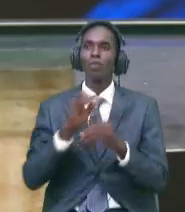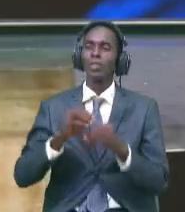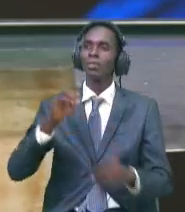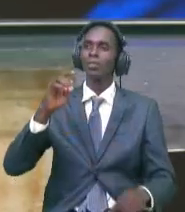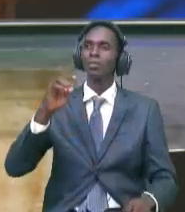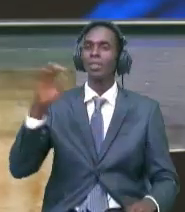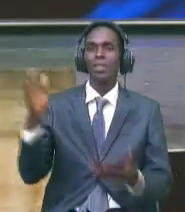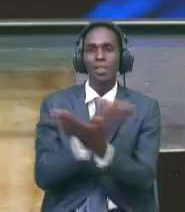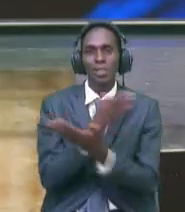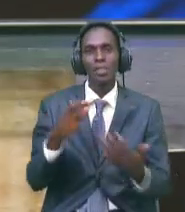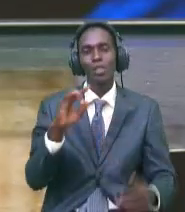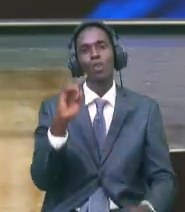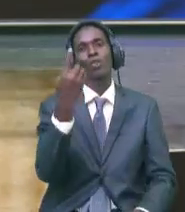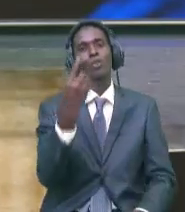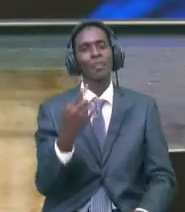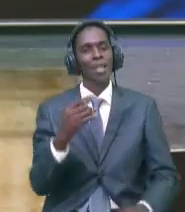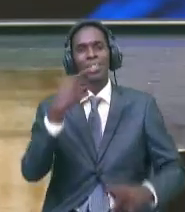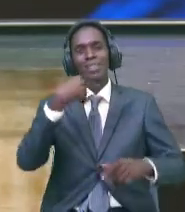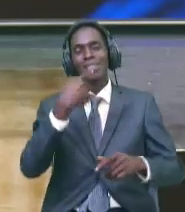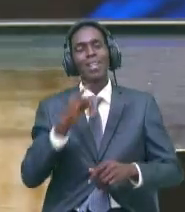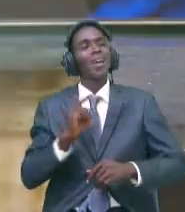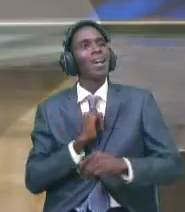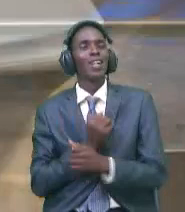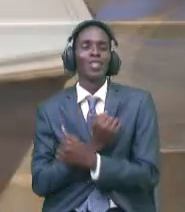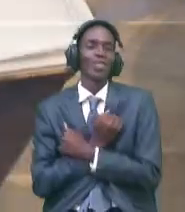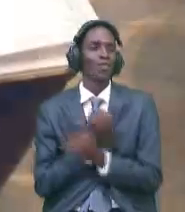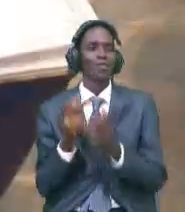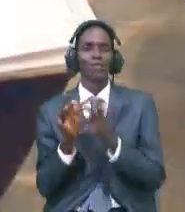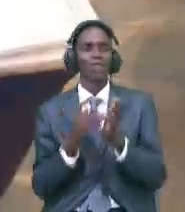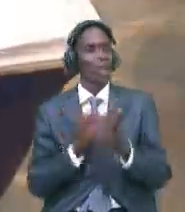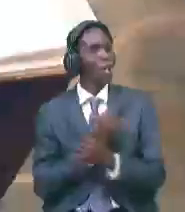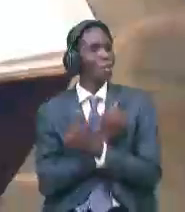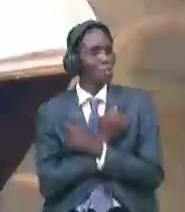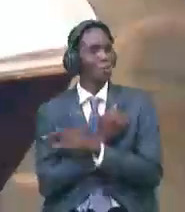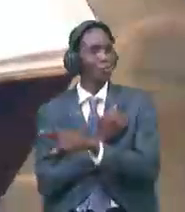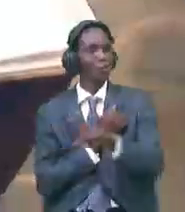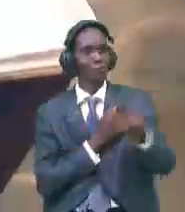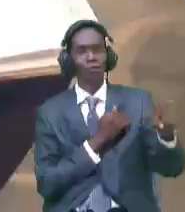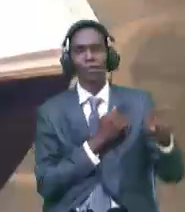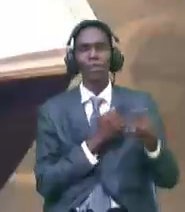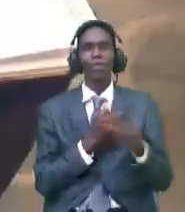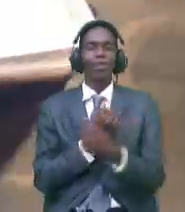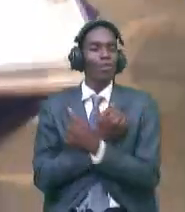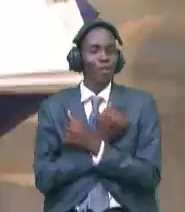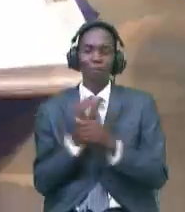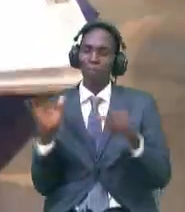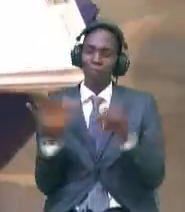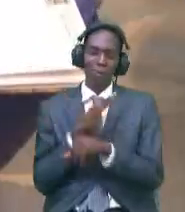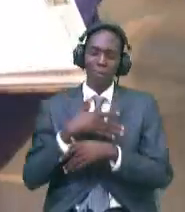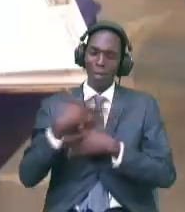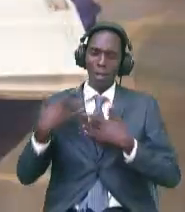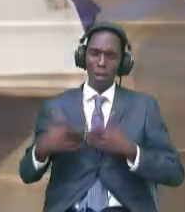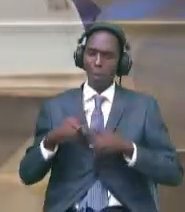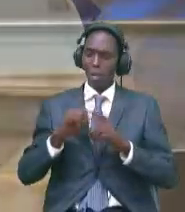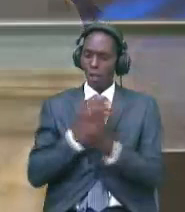testimony, love in, you know, I love the church, I love you, I love everyone. Love fills my heart and it never comes